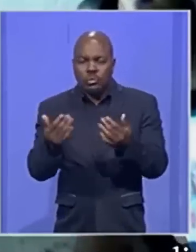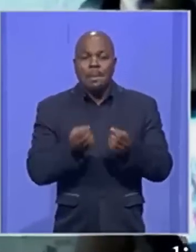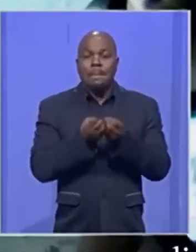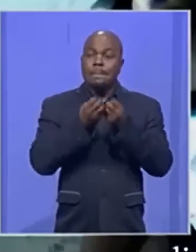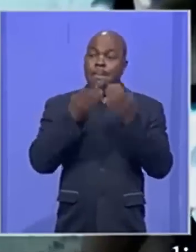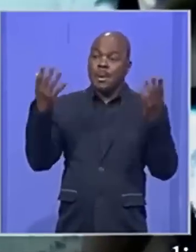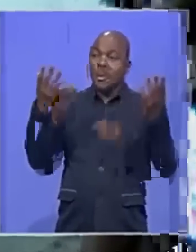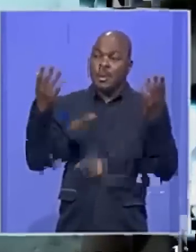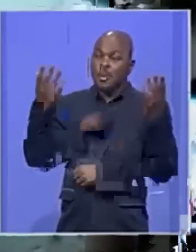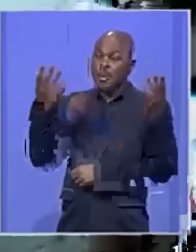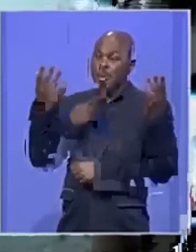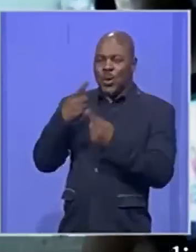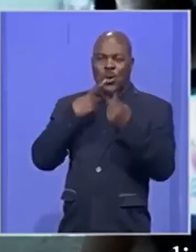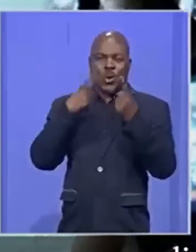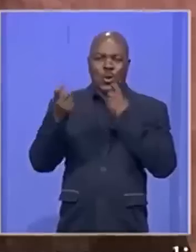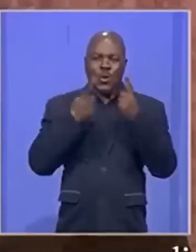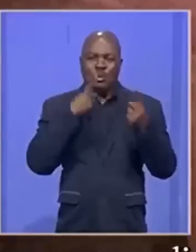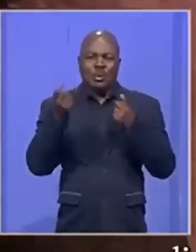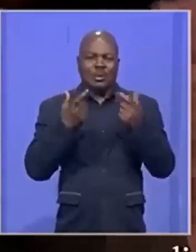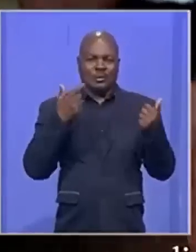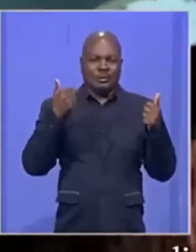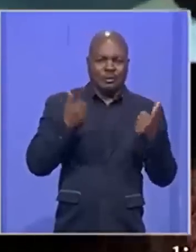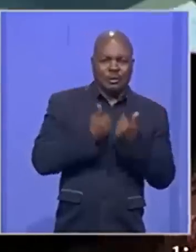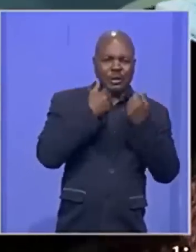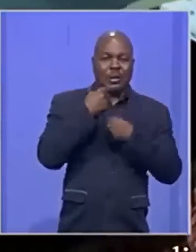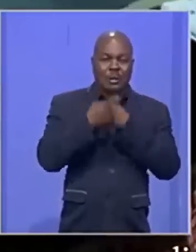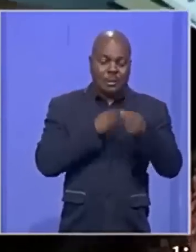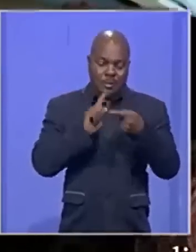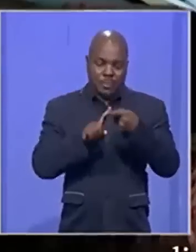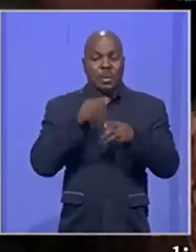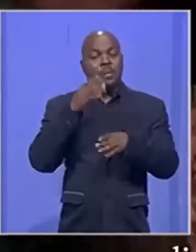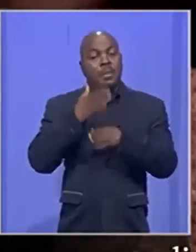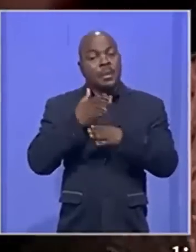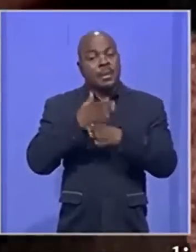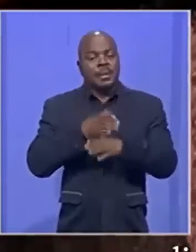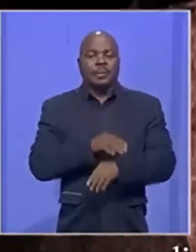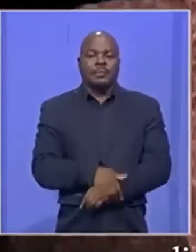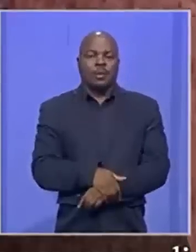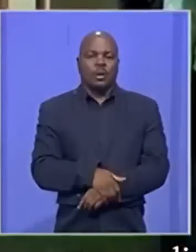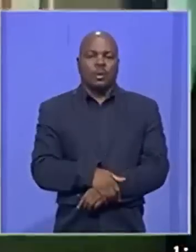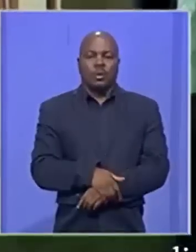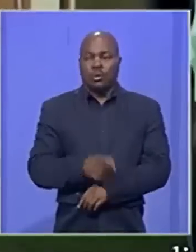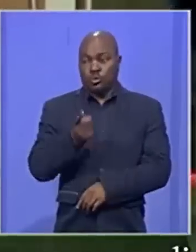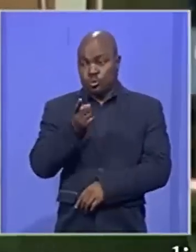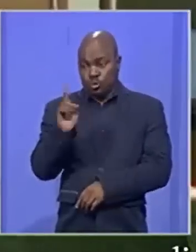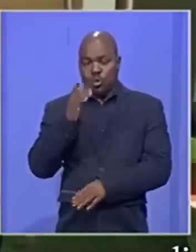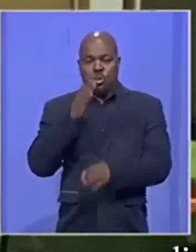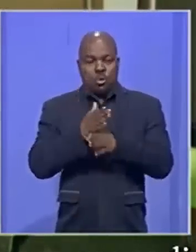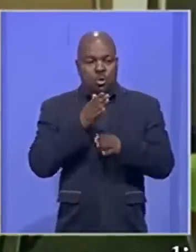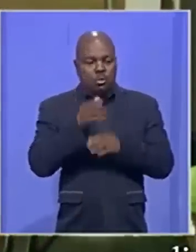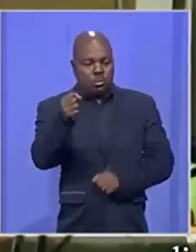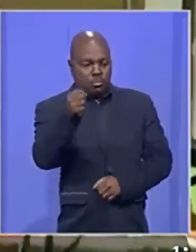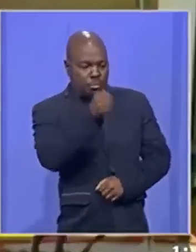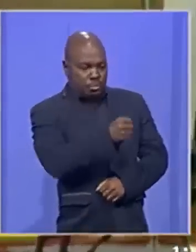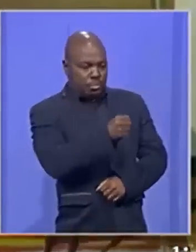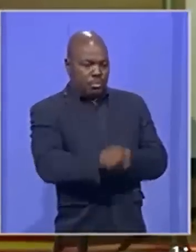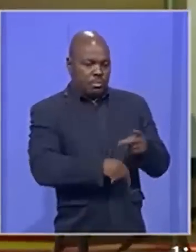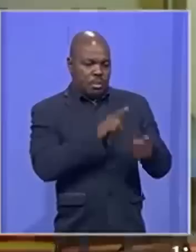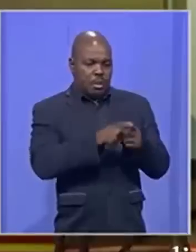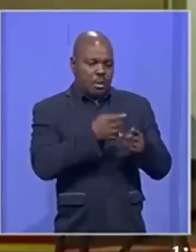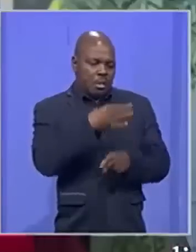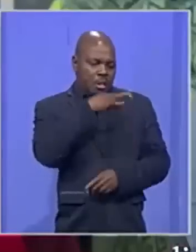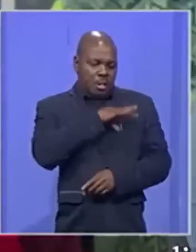hlahisa dingongoreho tse malebana le diphephetso tsa leqeme la mesebetsi. You employ people and you give them a living